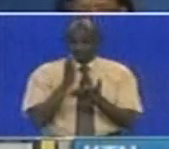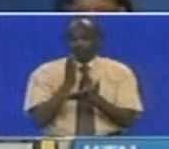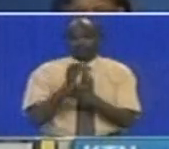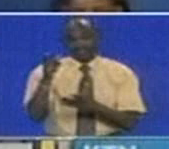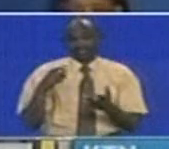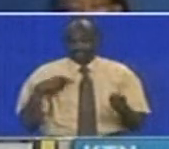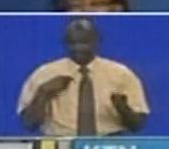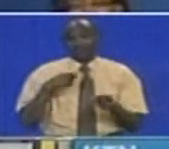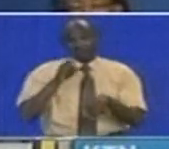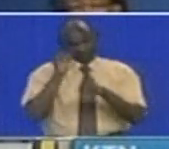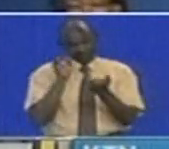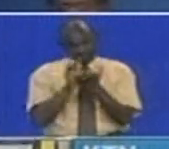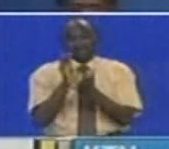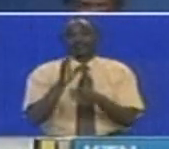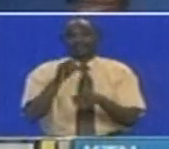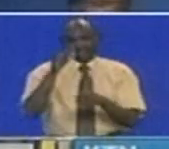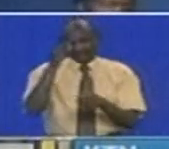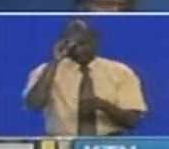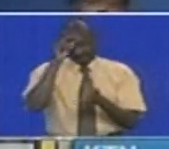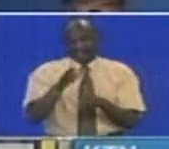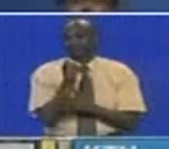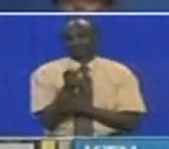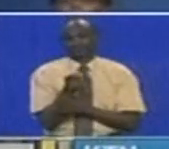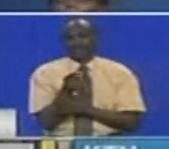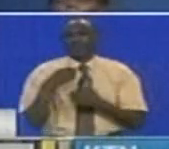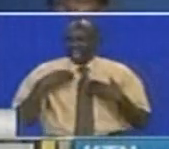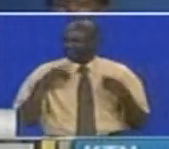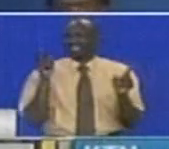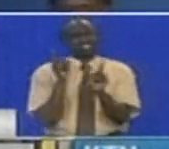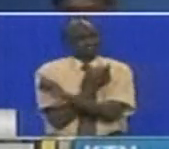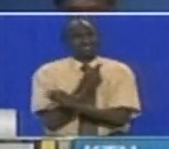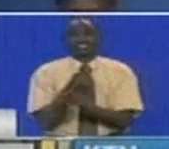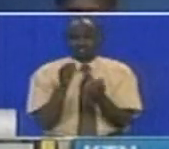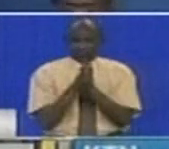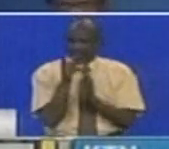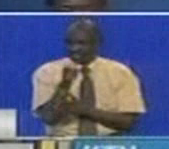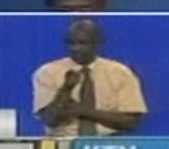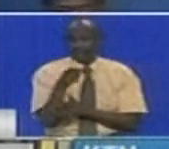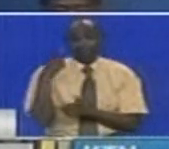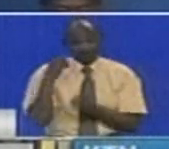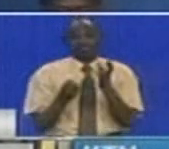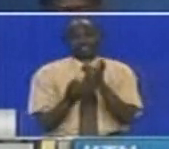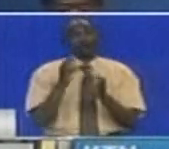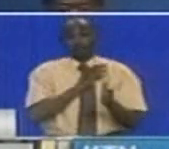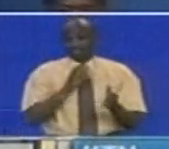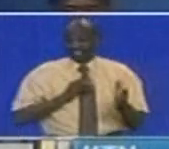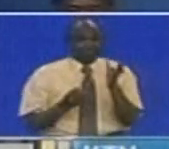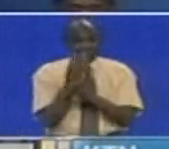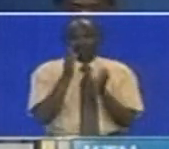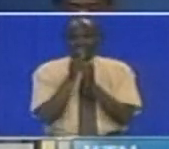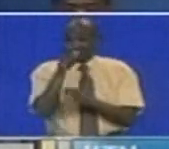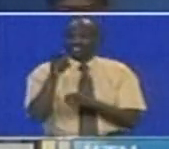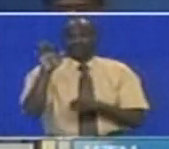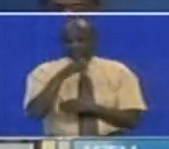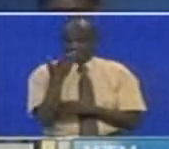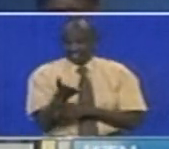like Governor Wambora, have spoken. We are dealing with a different matter and with a committee that was established by this House. Mr. Speaker, it's understandable